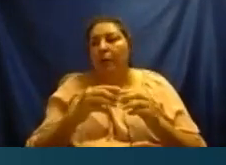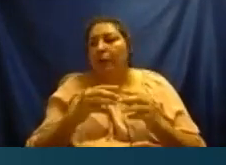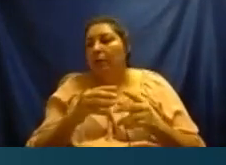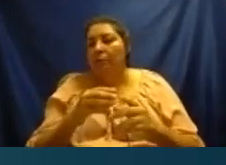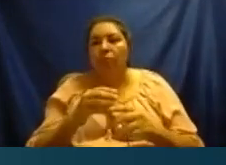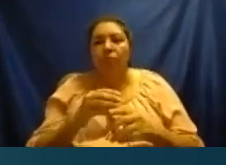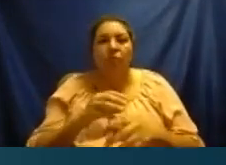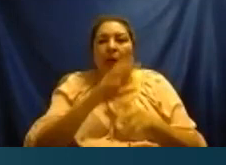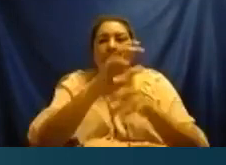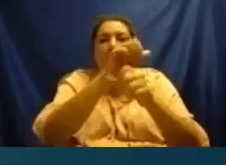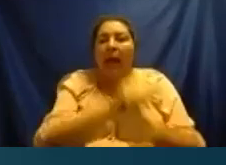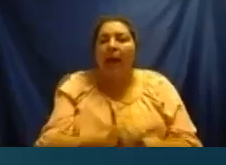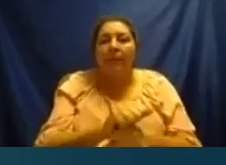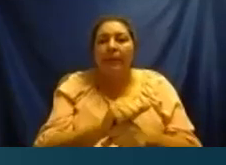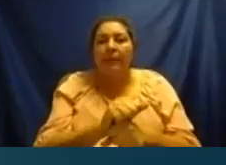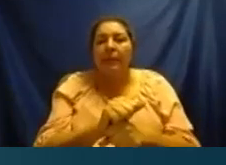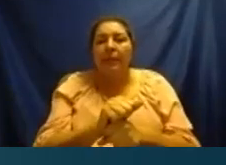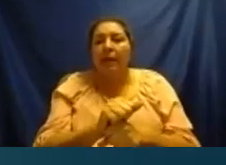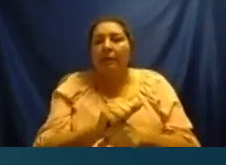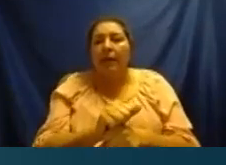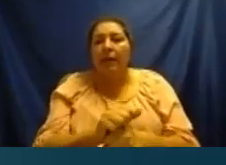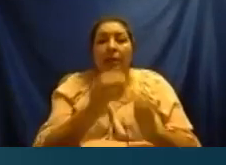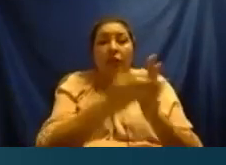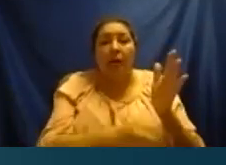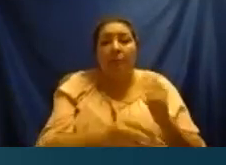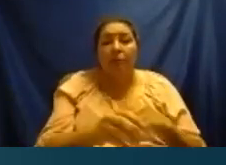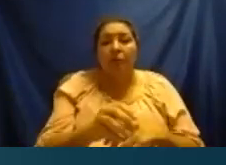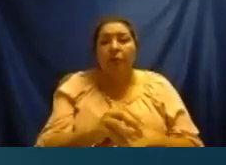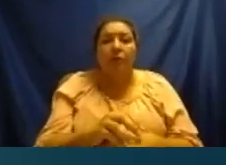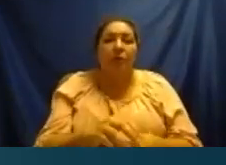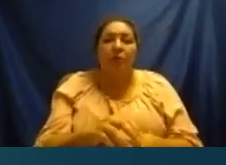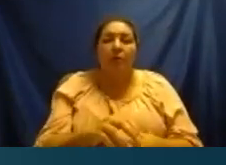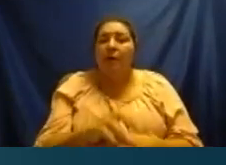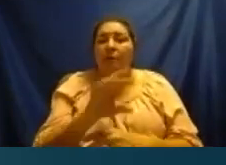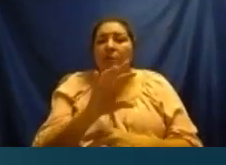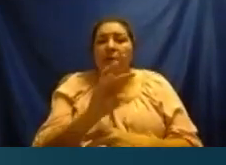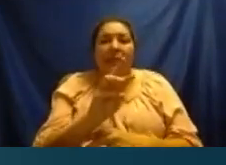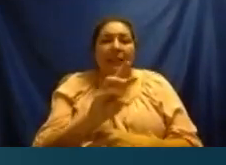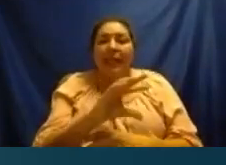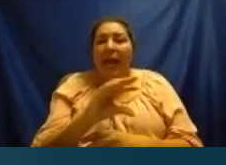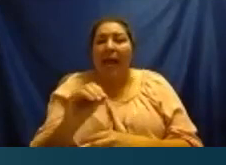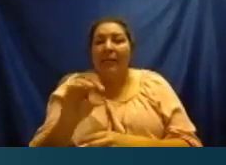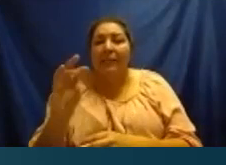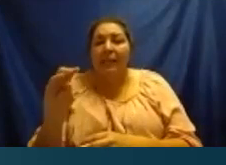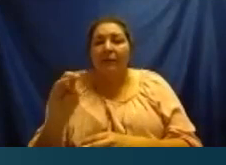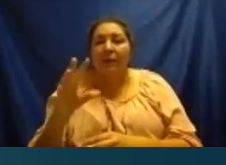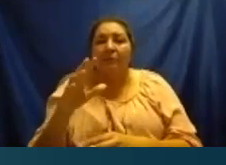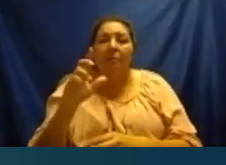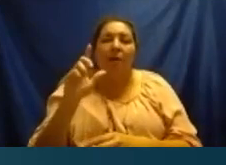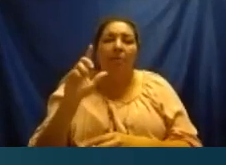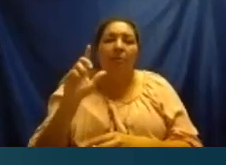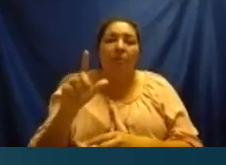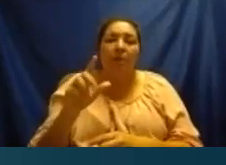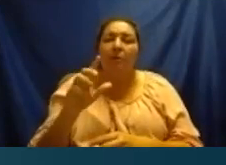we will address those in those chapters, may indicate a later author. We don't